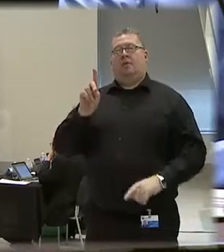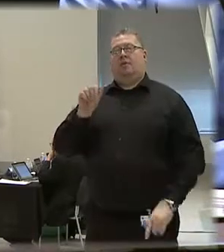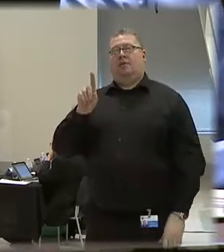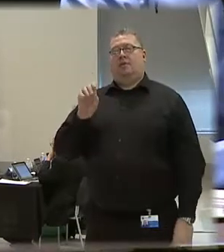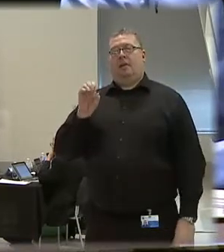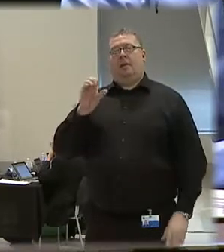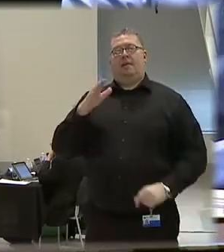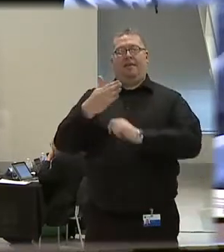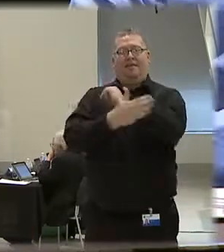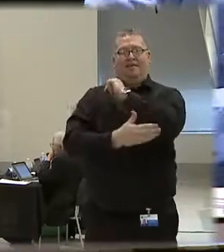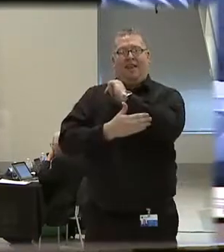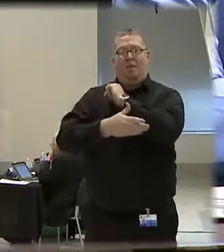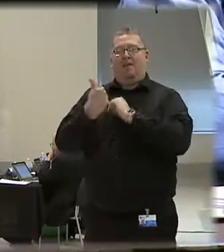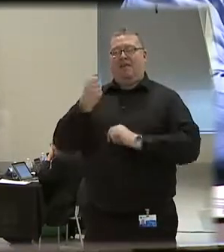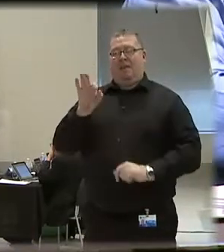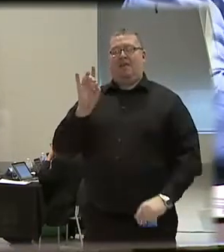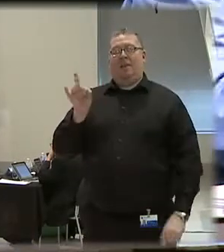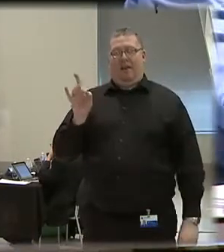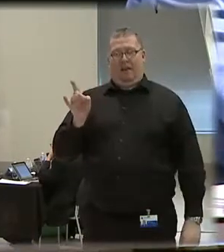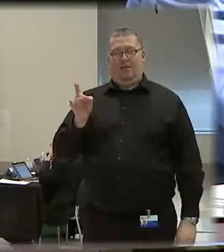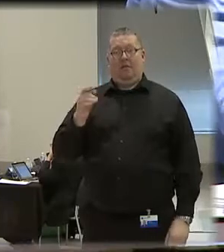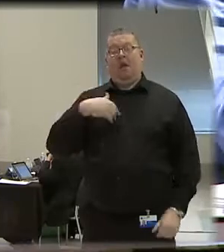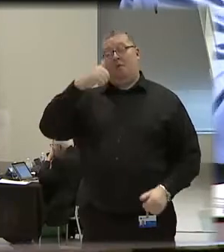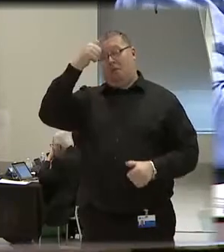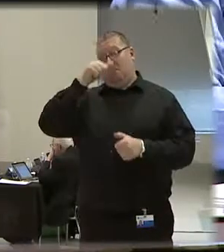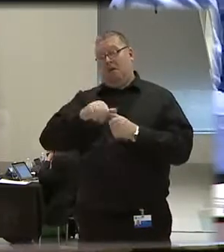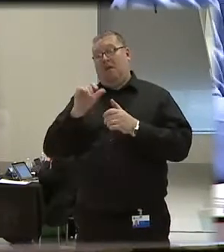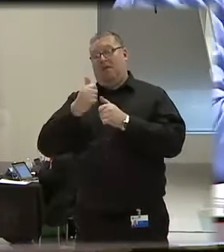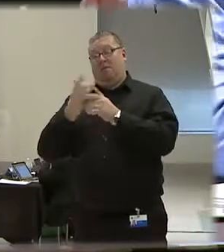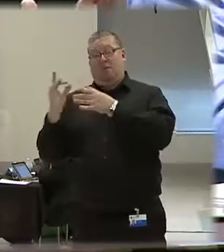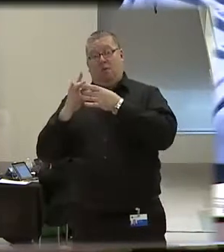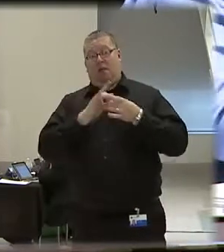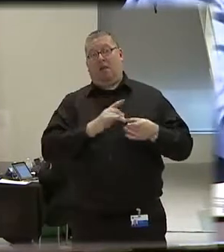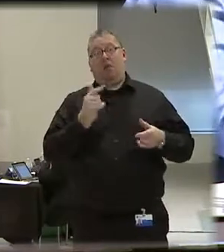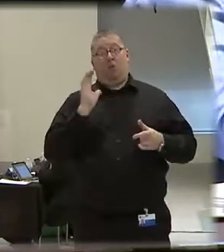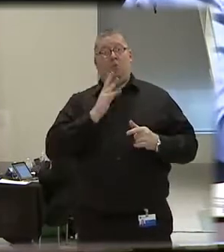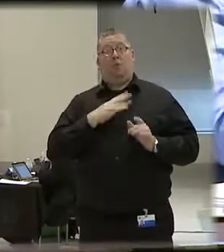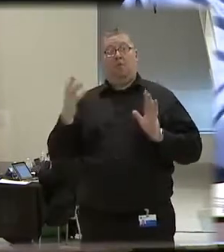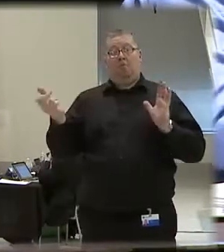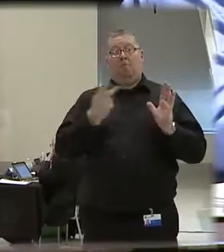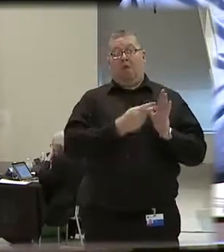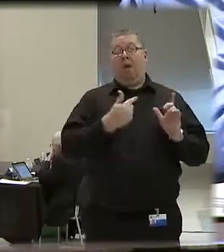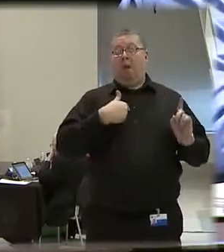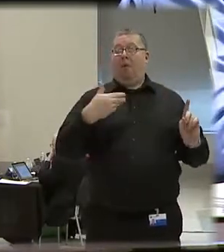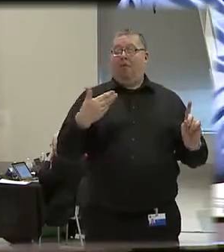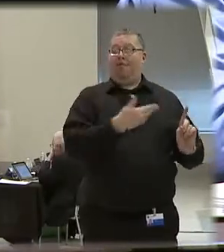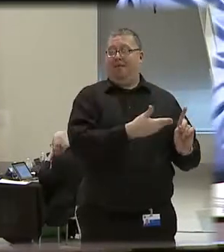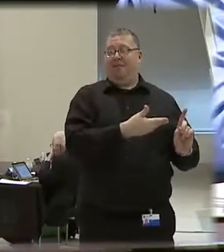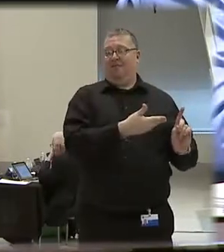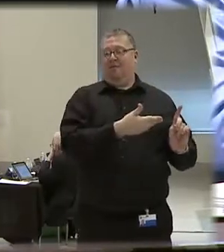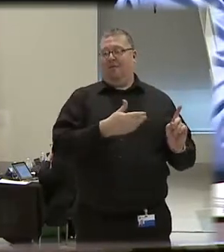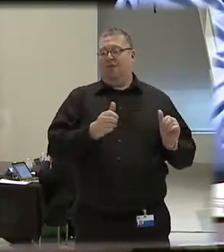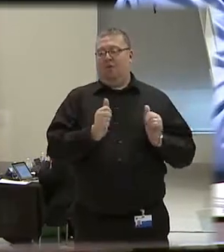1980. Because in light of everything that's occurring, if we go back there, and I was there along with